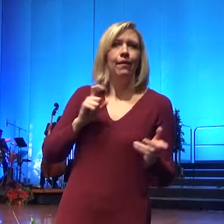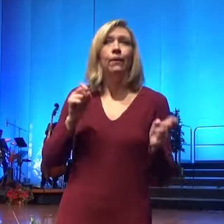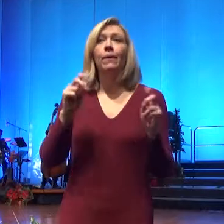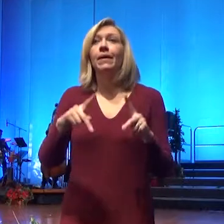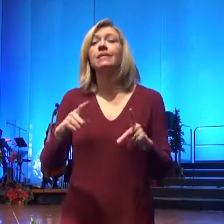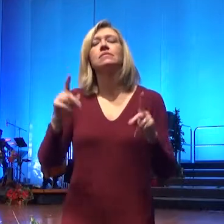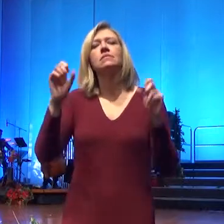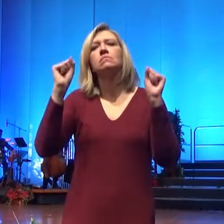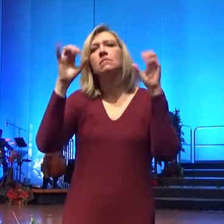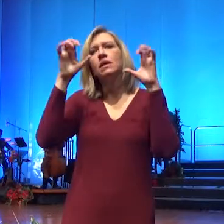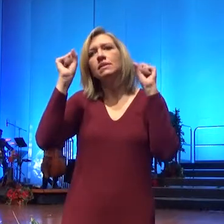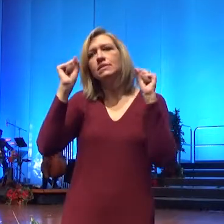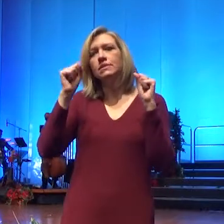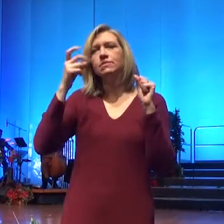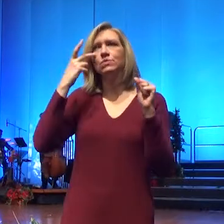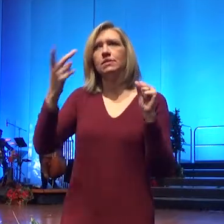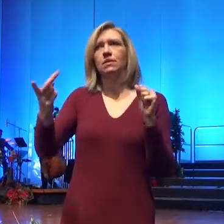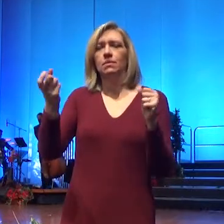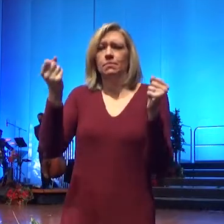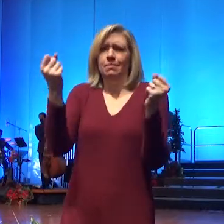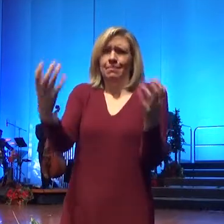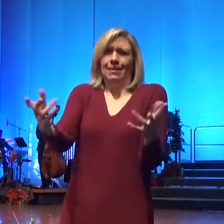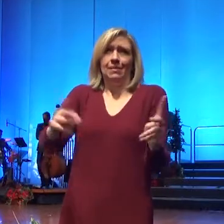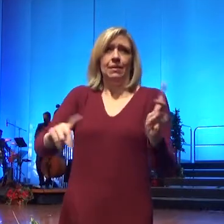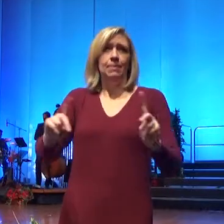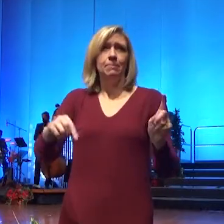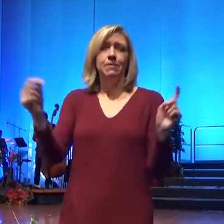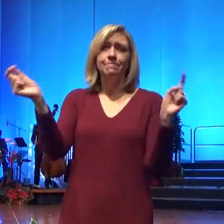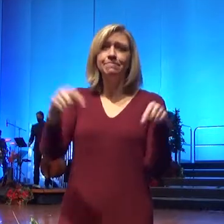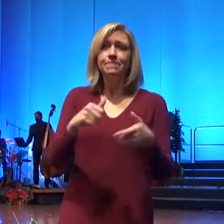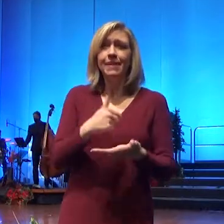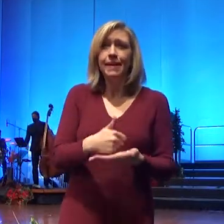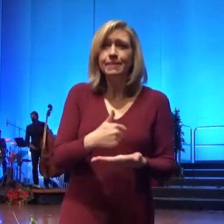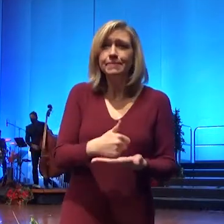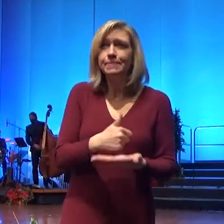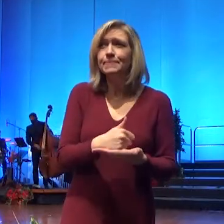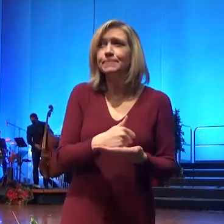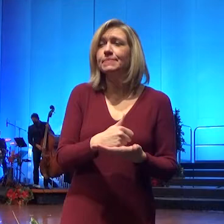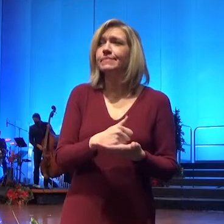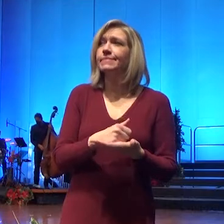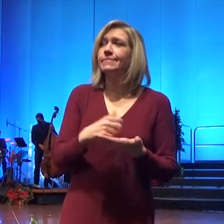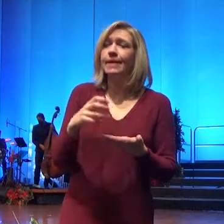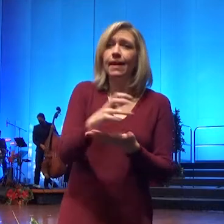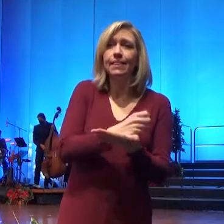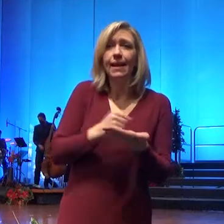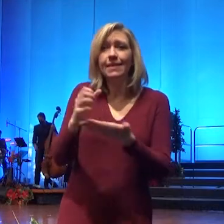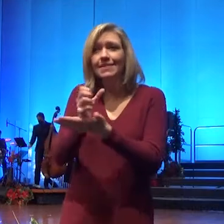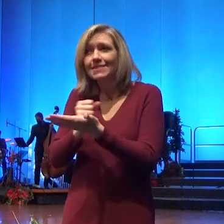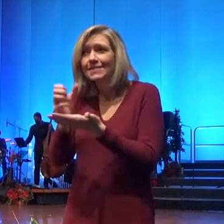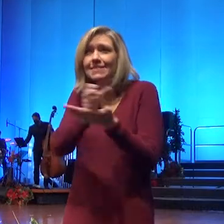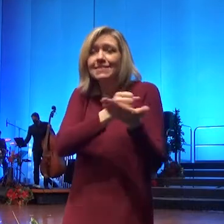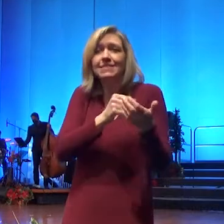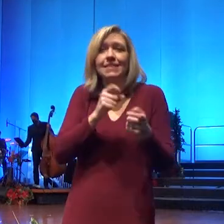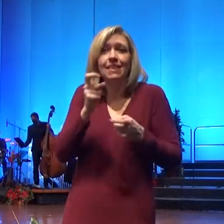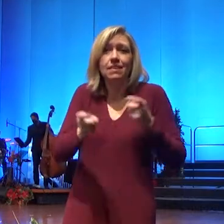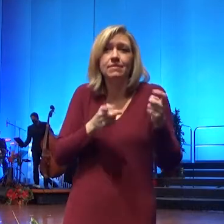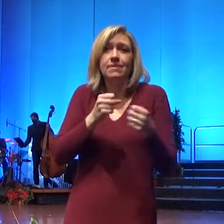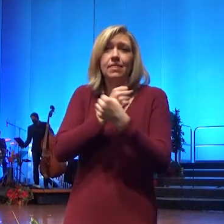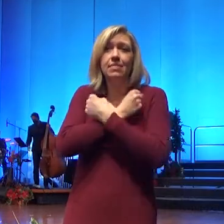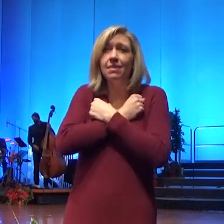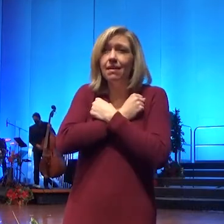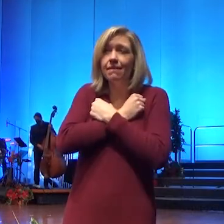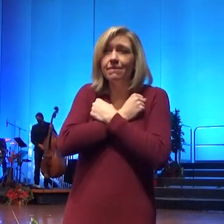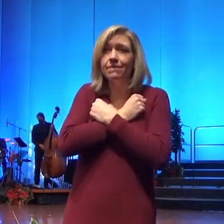was just an amazing thing to see with so many people coming out to help and collect all of the gifts, the